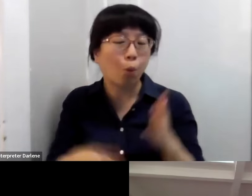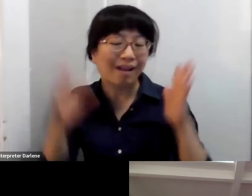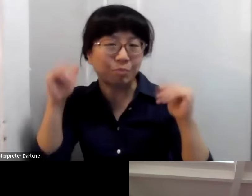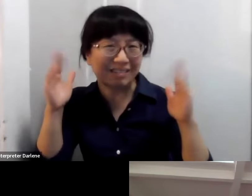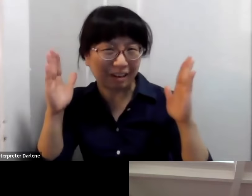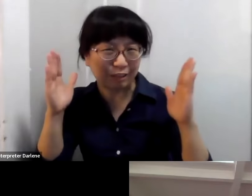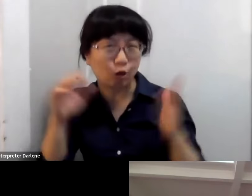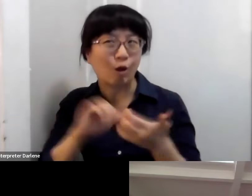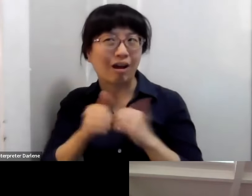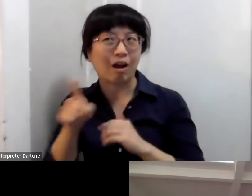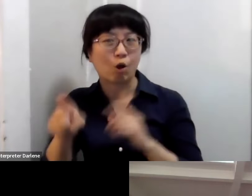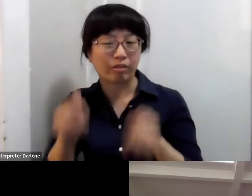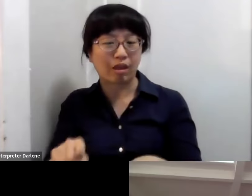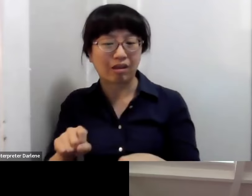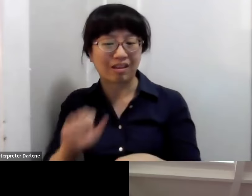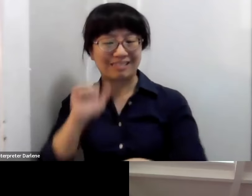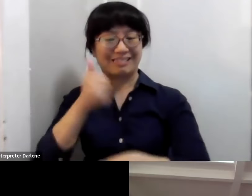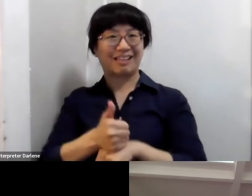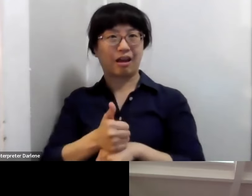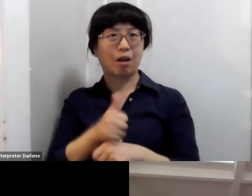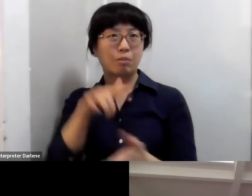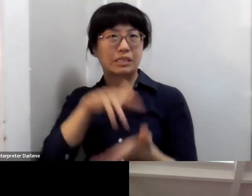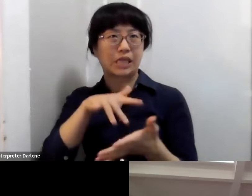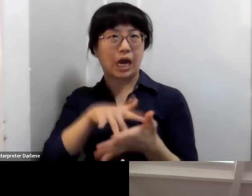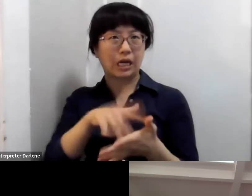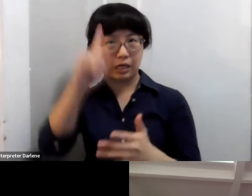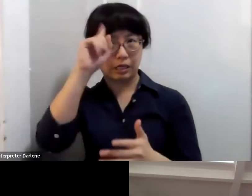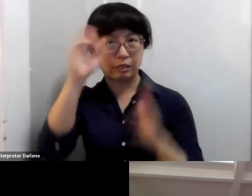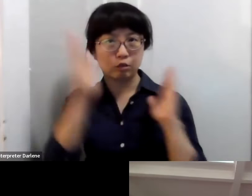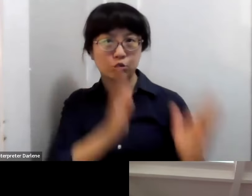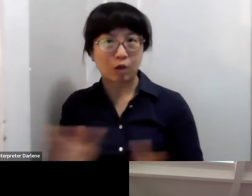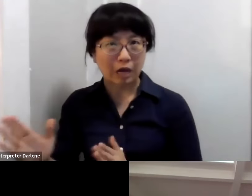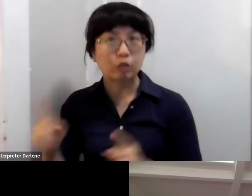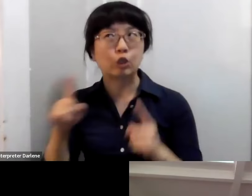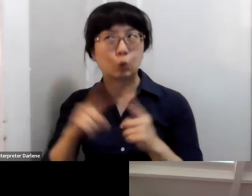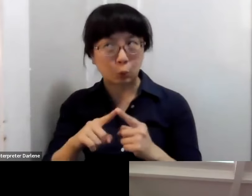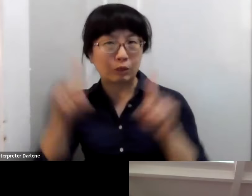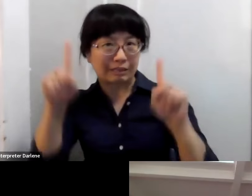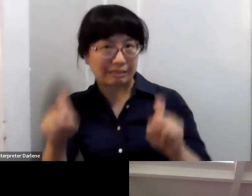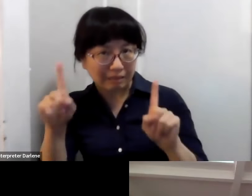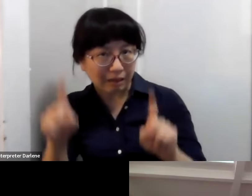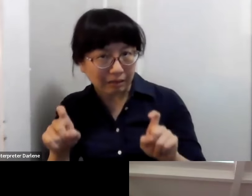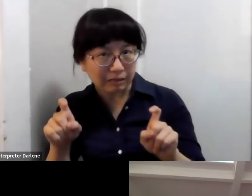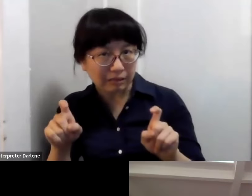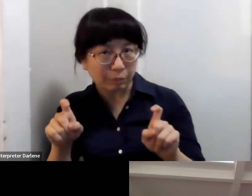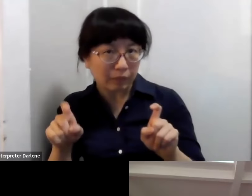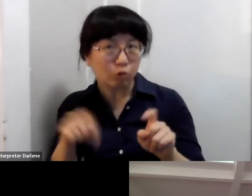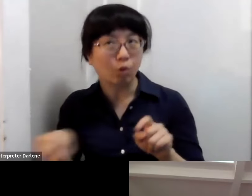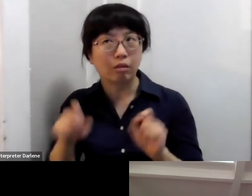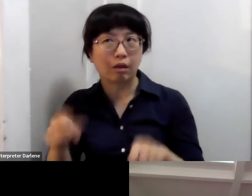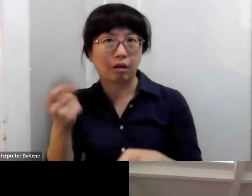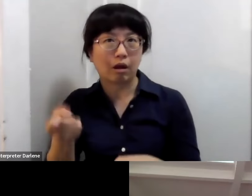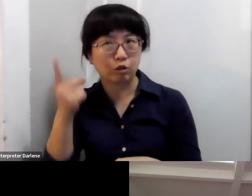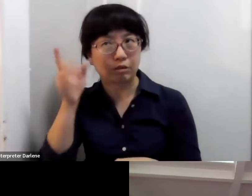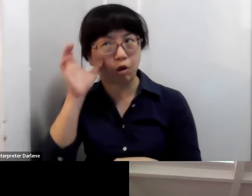how they can match their study strategy to the expectation of the assessment, to really start to dig deeper and understand content at a